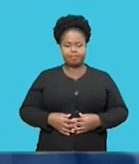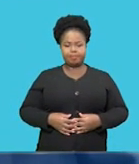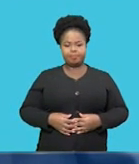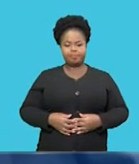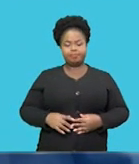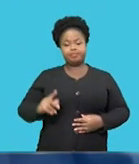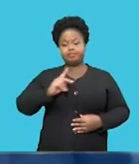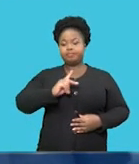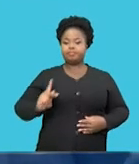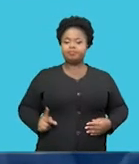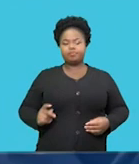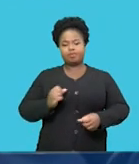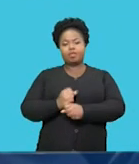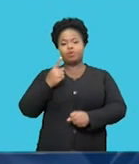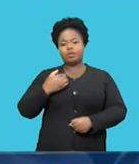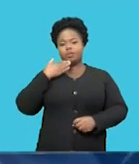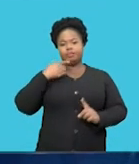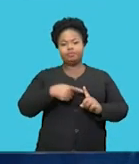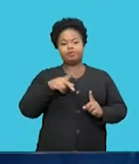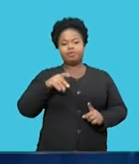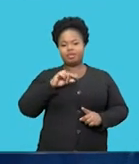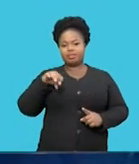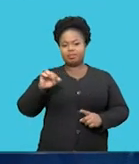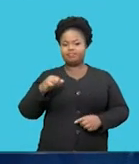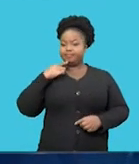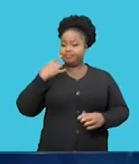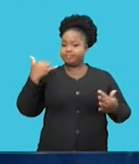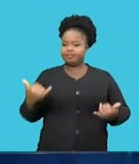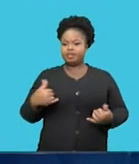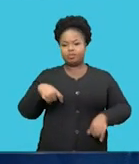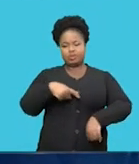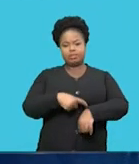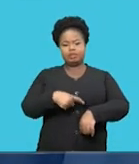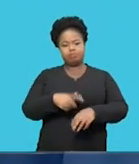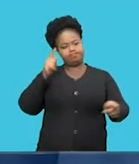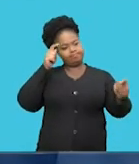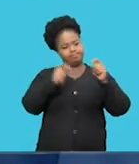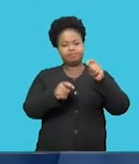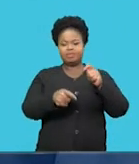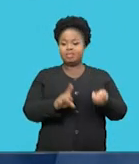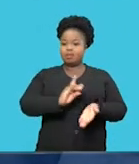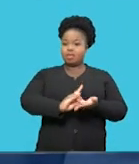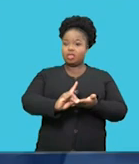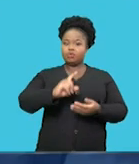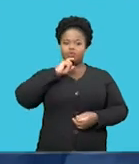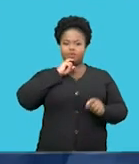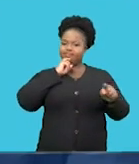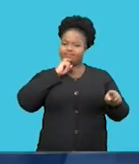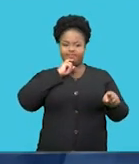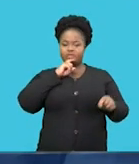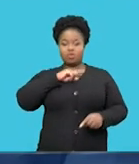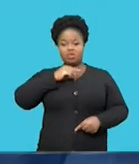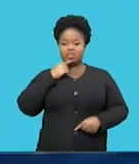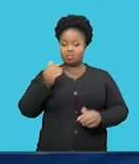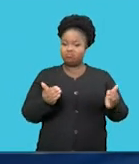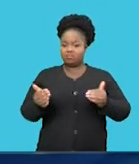Tonakgolo wasesifundazweni saseGoli uPanyaza Lesufi uthi sekuyisikhathi sokuba isifundazwe siguquke ohlelweni lokuphatha imali. Wathi ukuphathwa